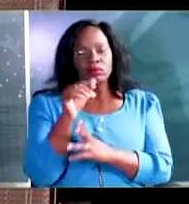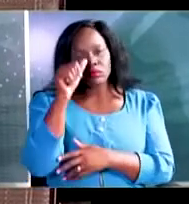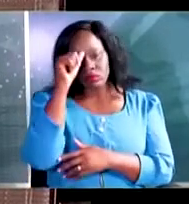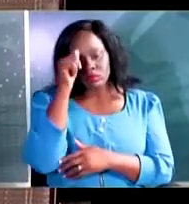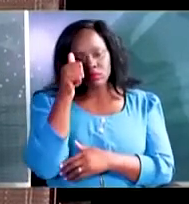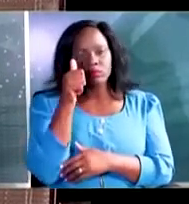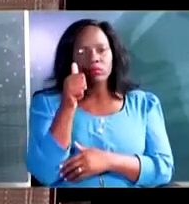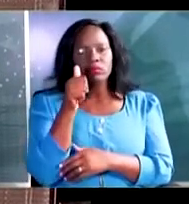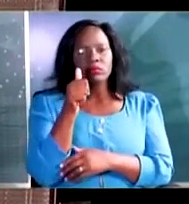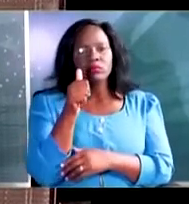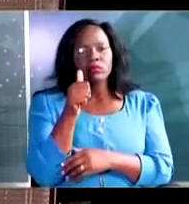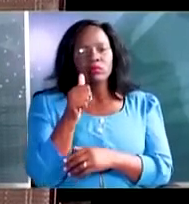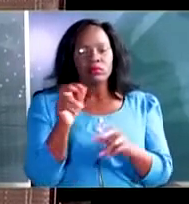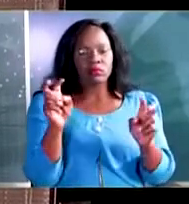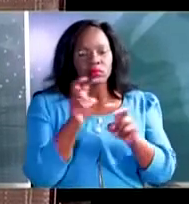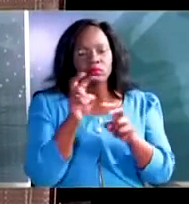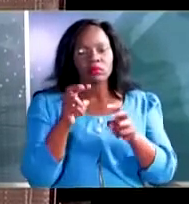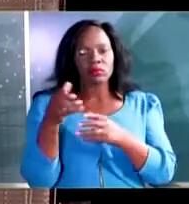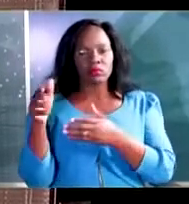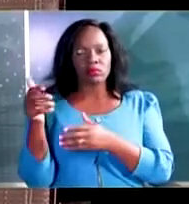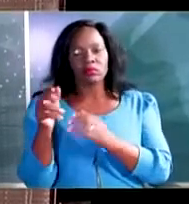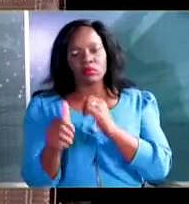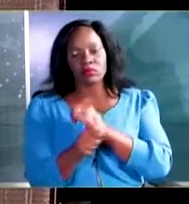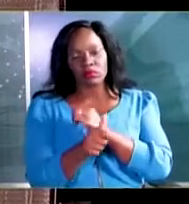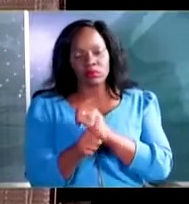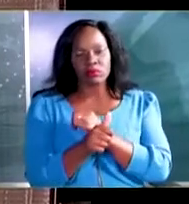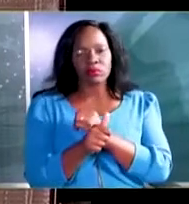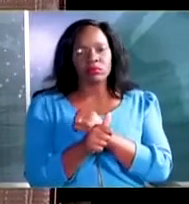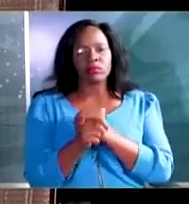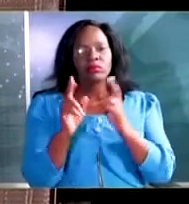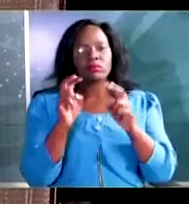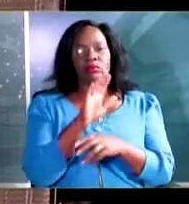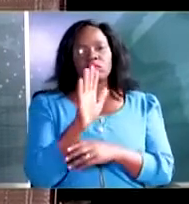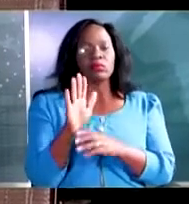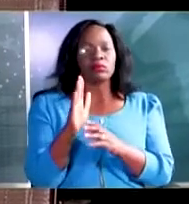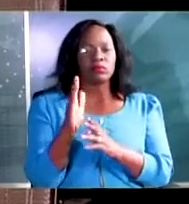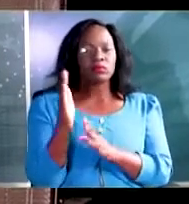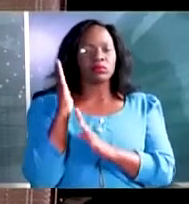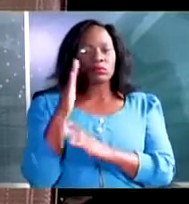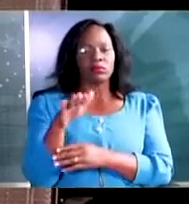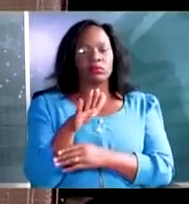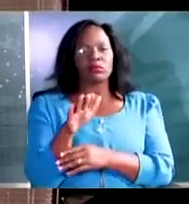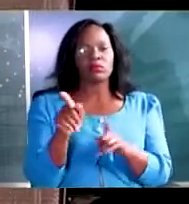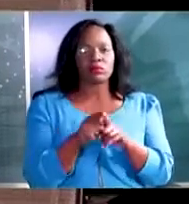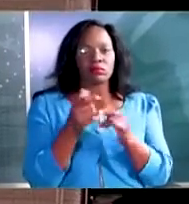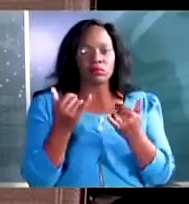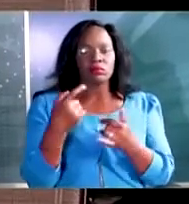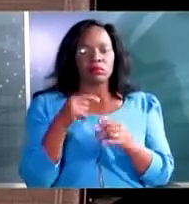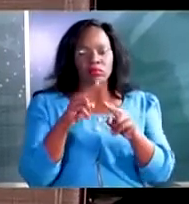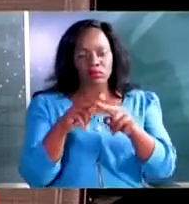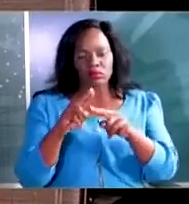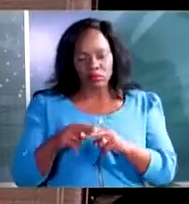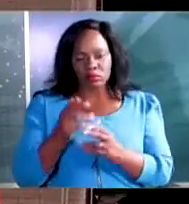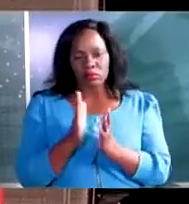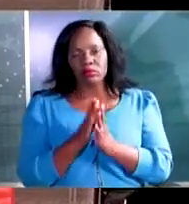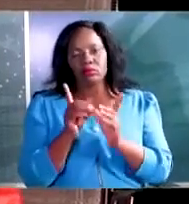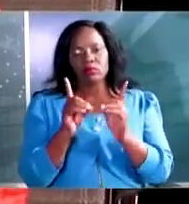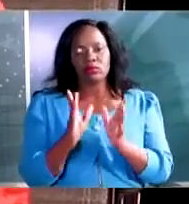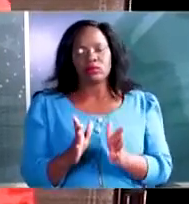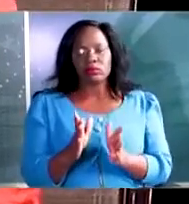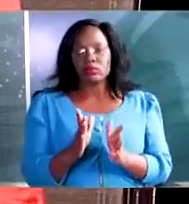getting intelligence and hunting for threats in their matters security. And right here, I'm seated with the